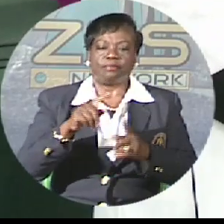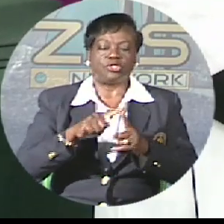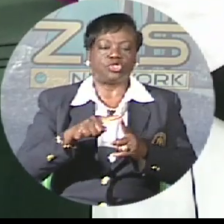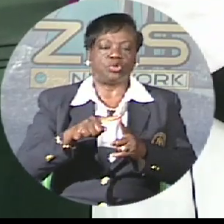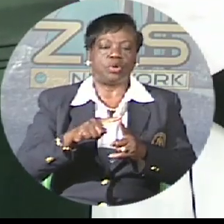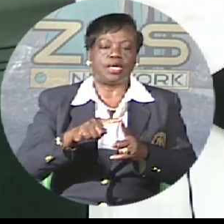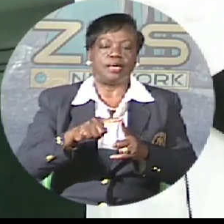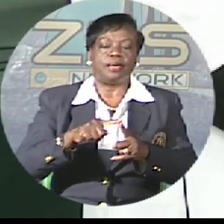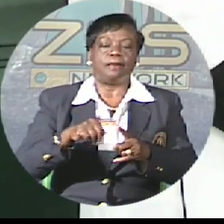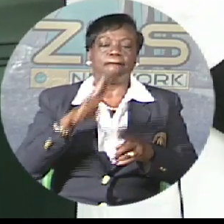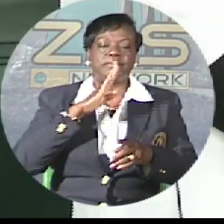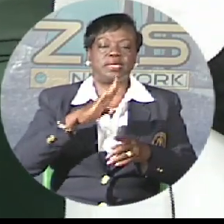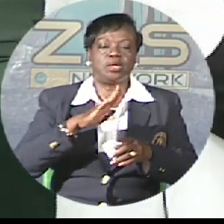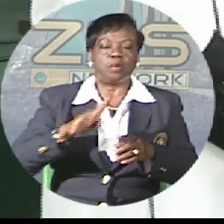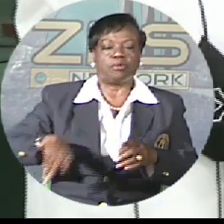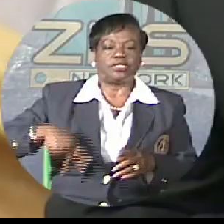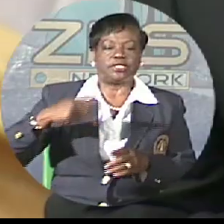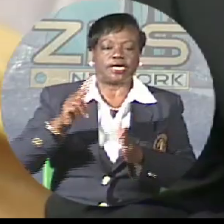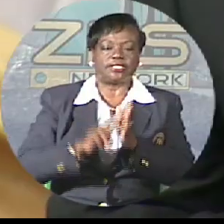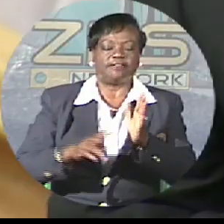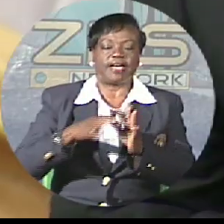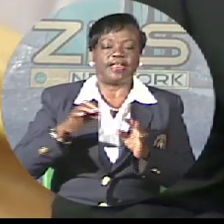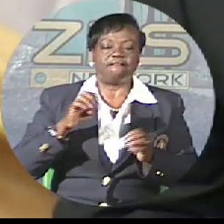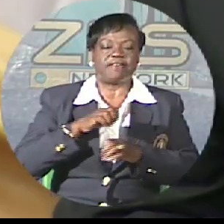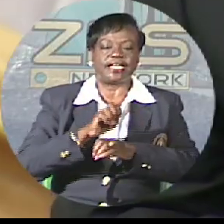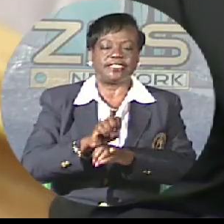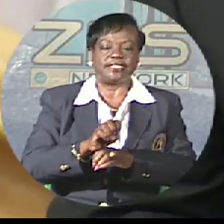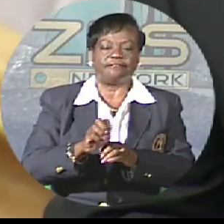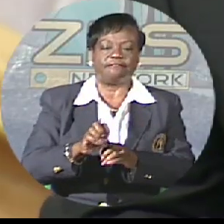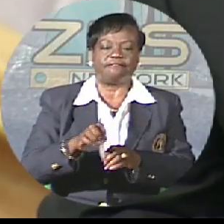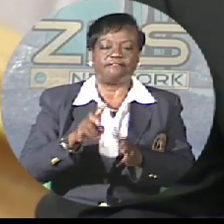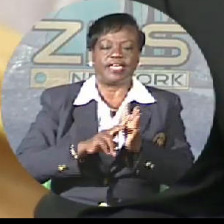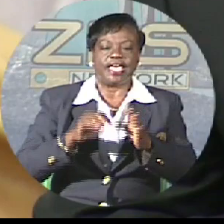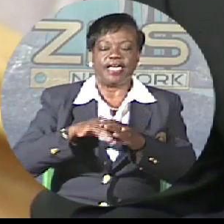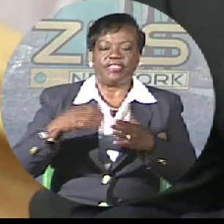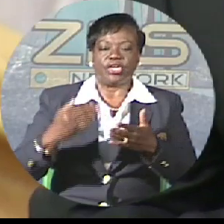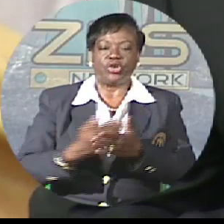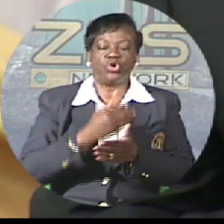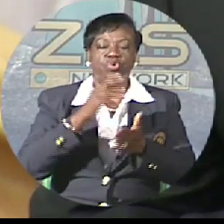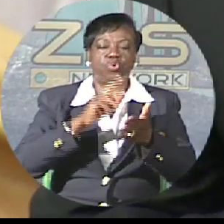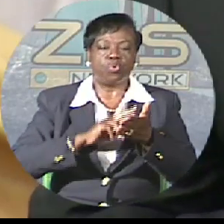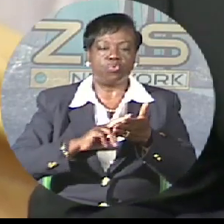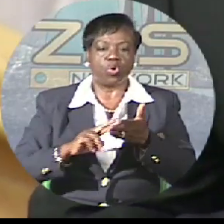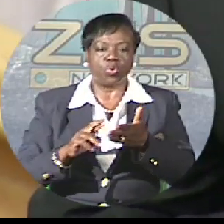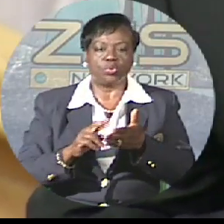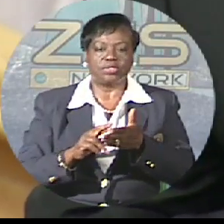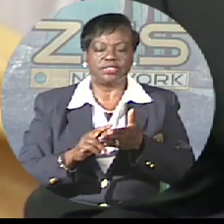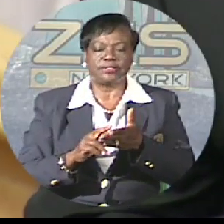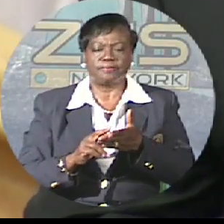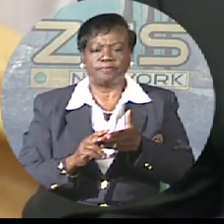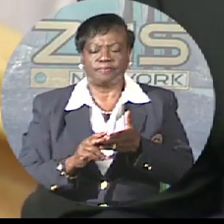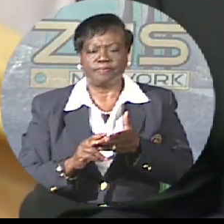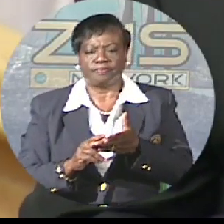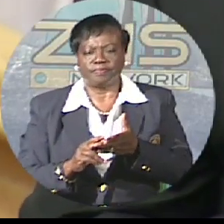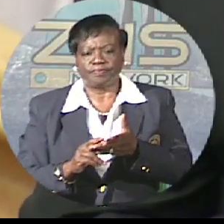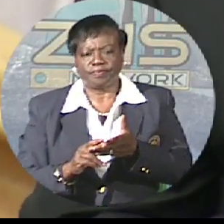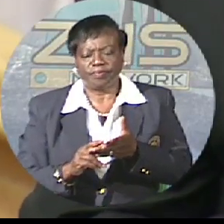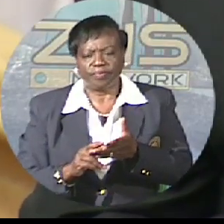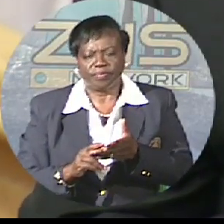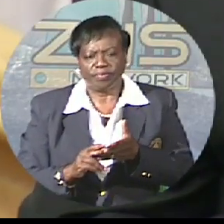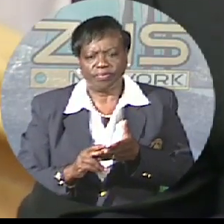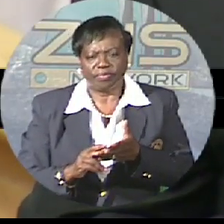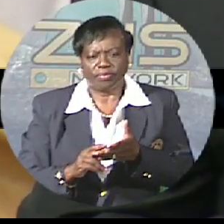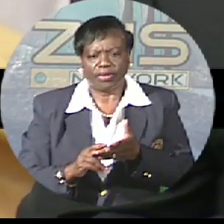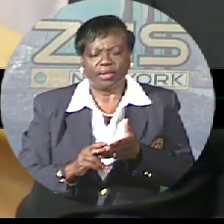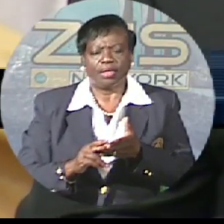and effective in their new roles. I urge you, President-elect, to forget about yourself and impose the